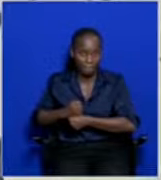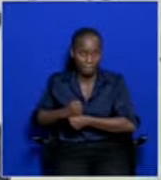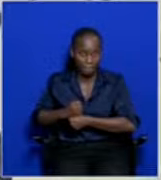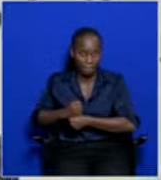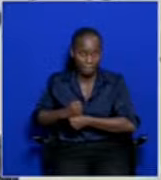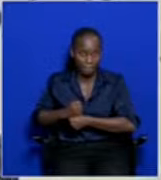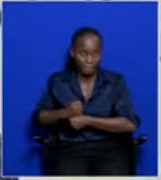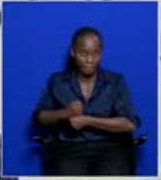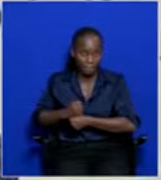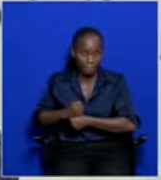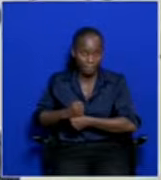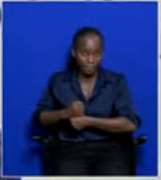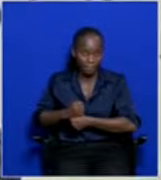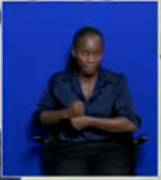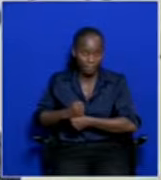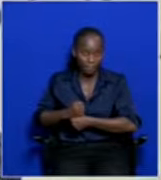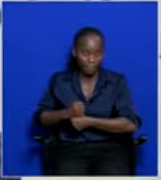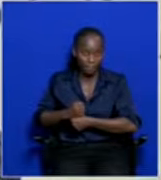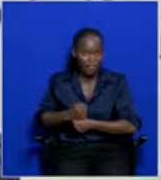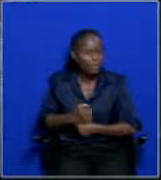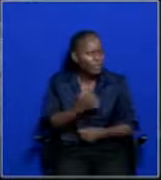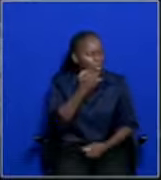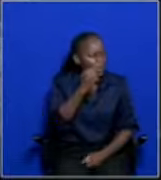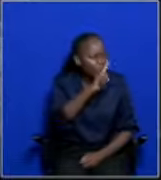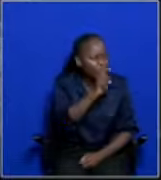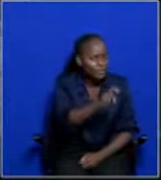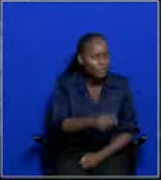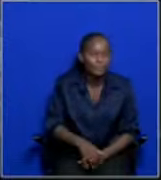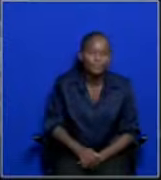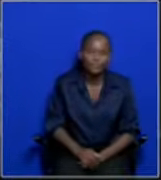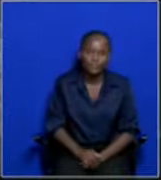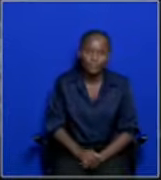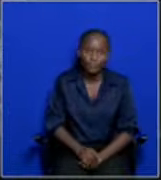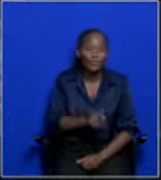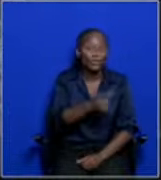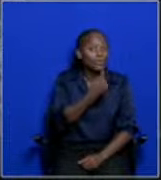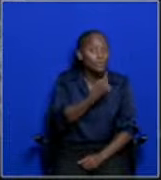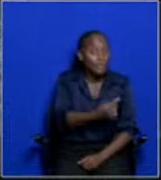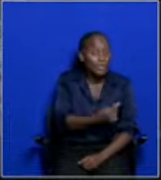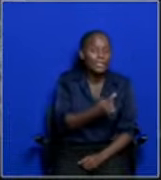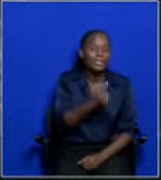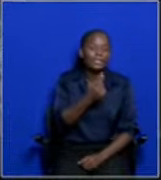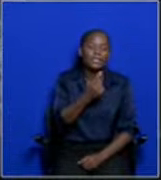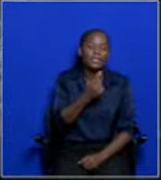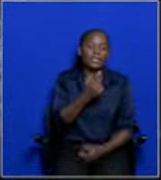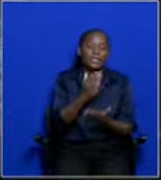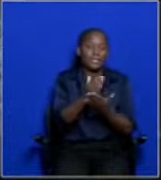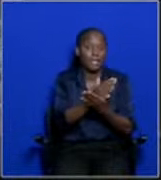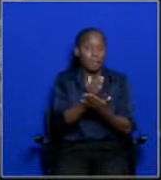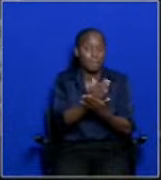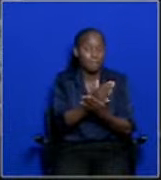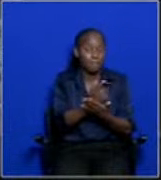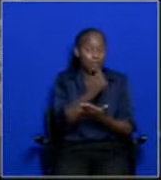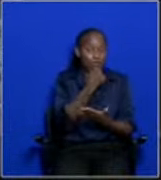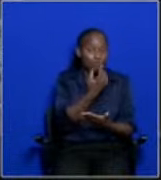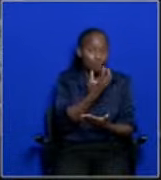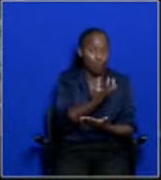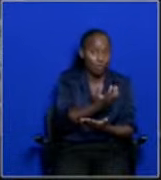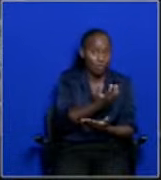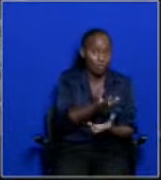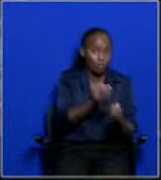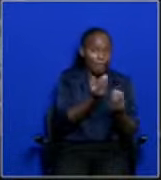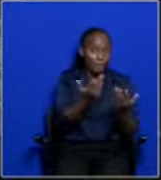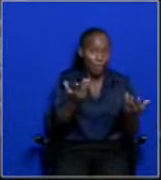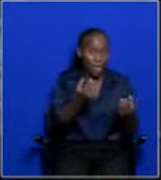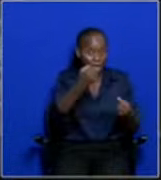Can you repeat the question? So you say some of the rocks were found with Mackenzie, right? Yes. So we